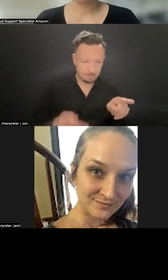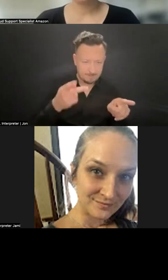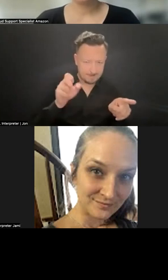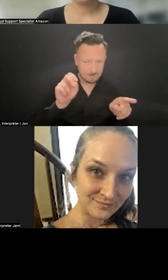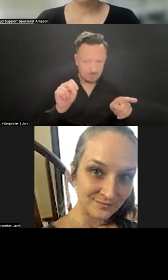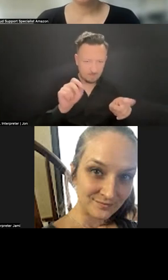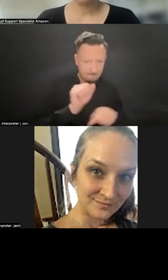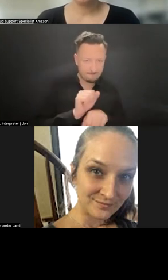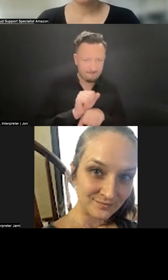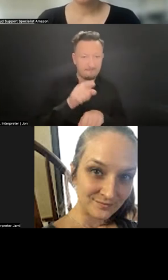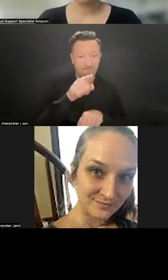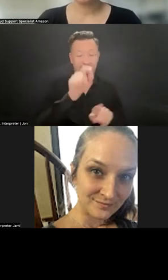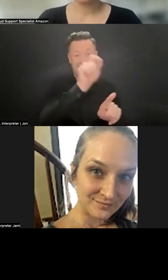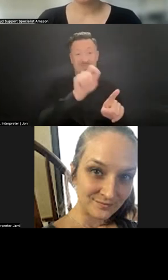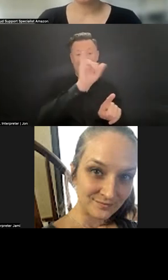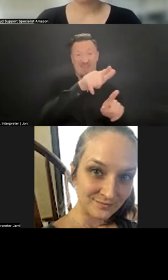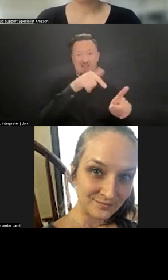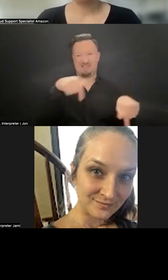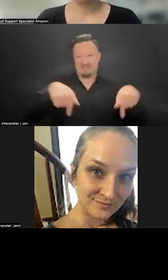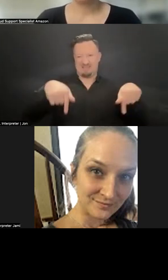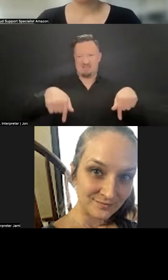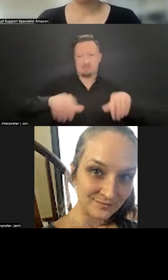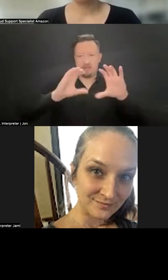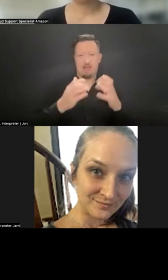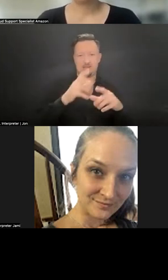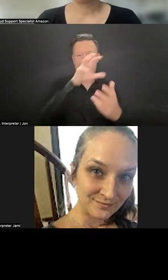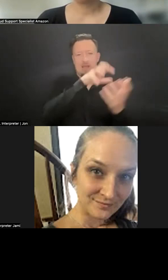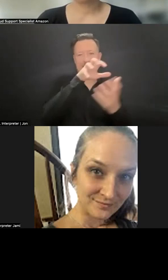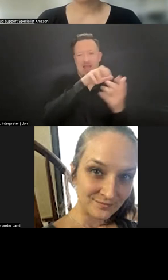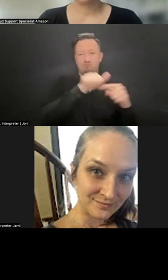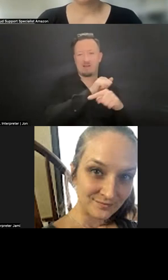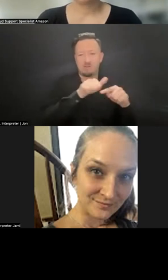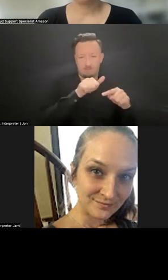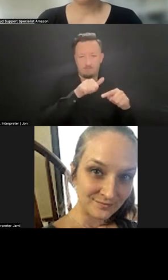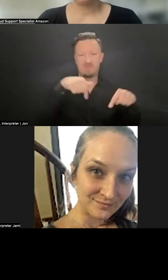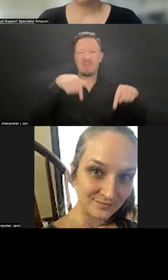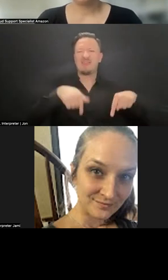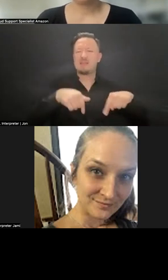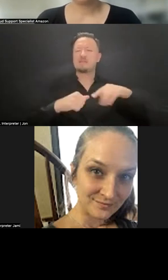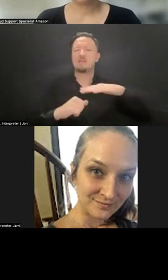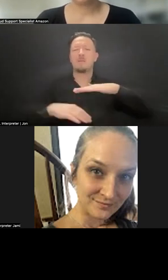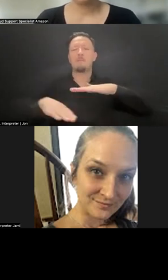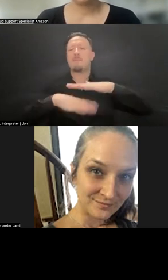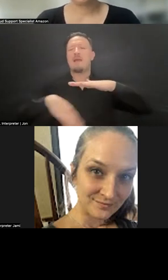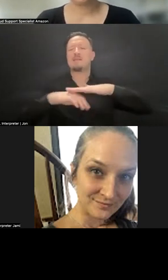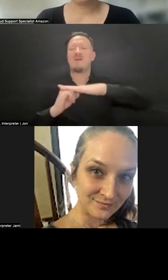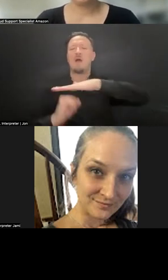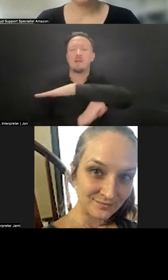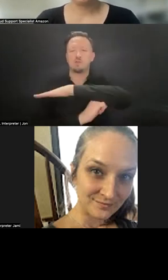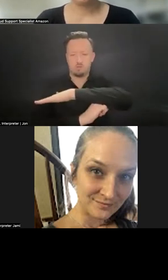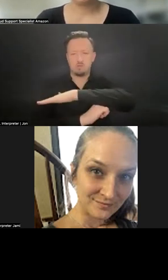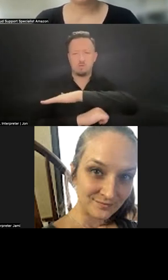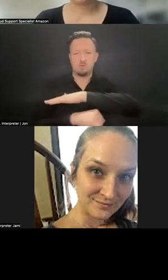So here's our cloud practice. So this is foundational, knowledge-based certification